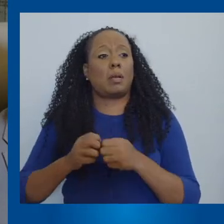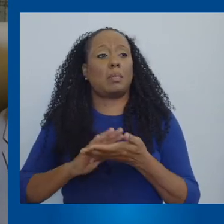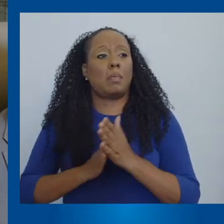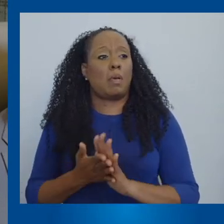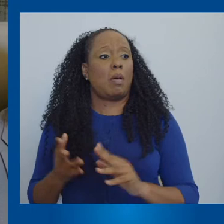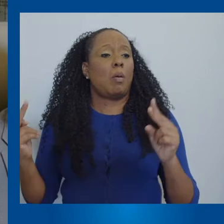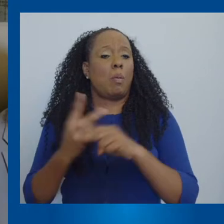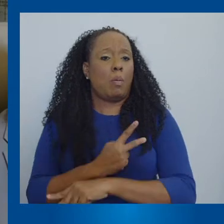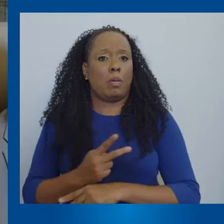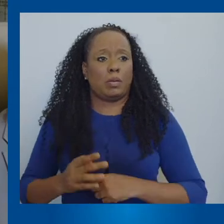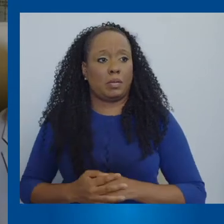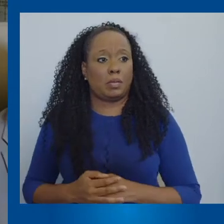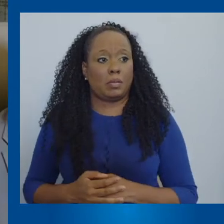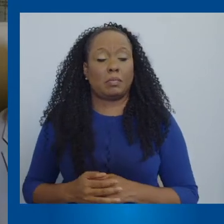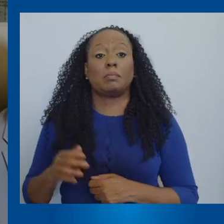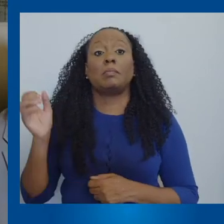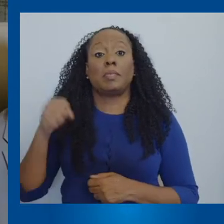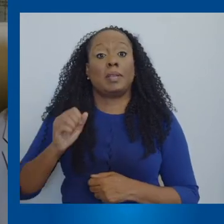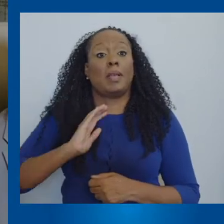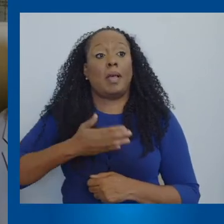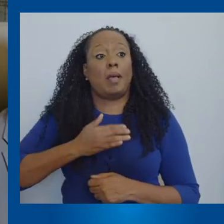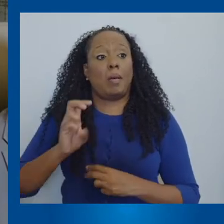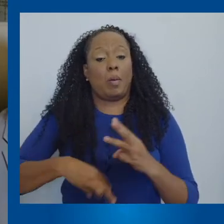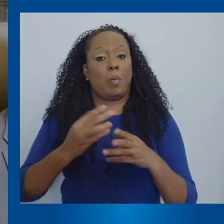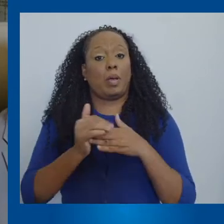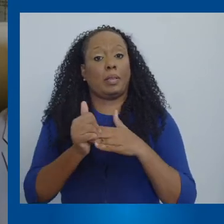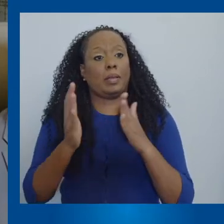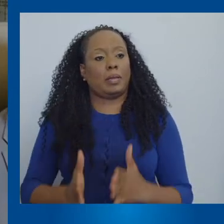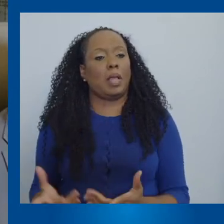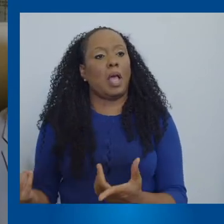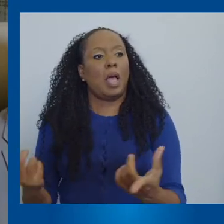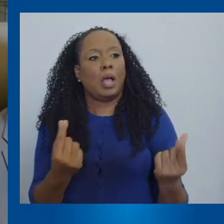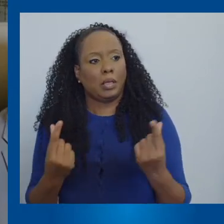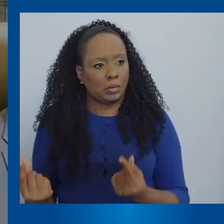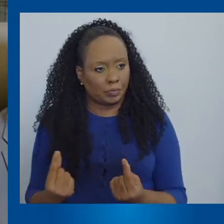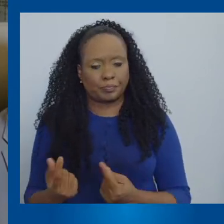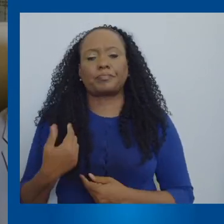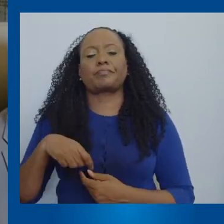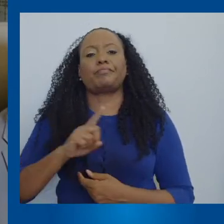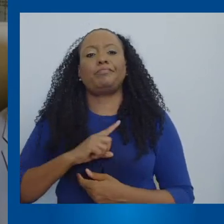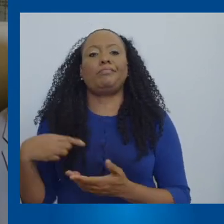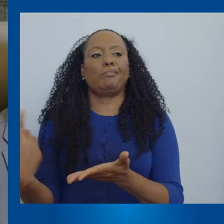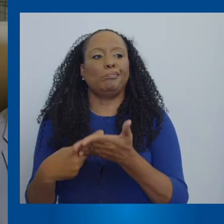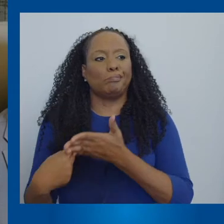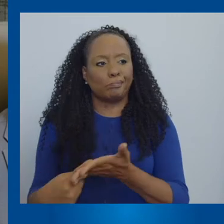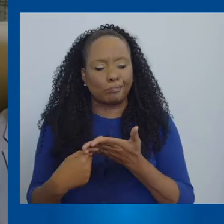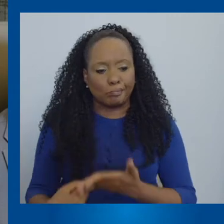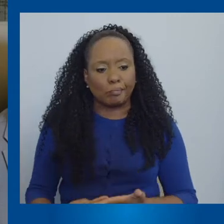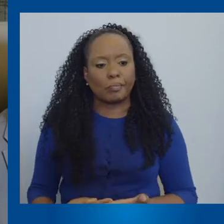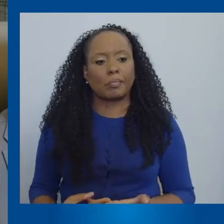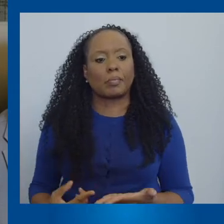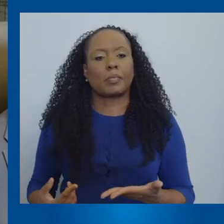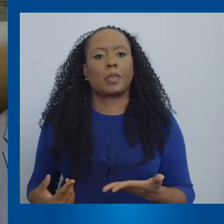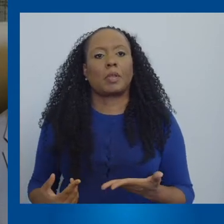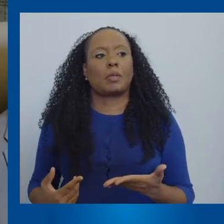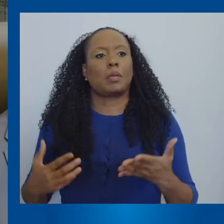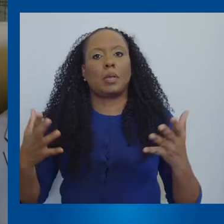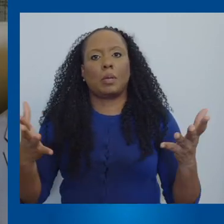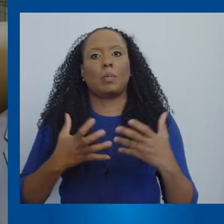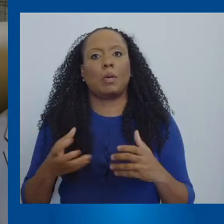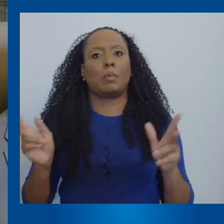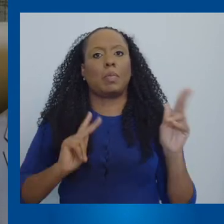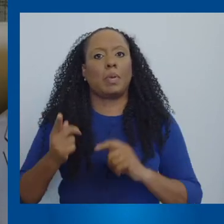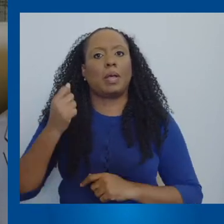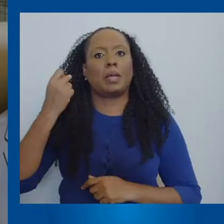a major issue. So yes, what the Global Leaders Group is doing is exactly this. It's bringing advocacy, it's making people realize, making